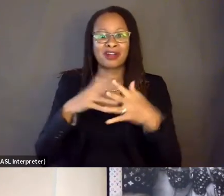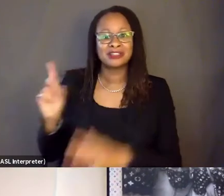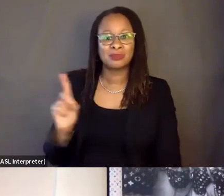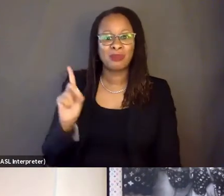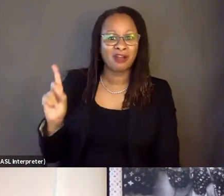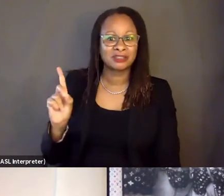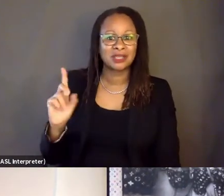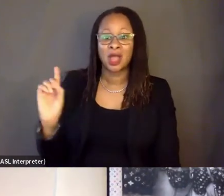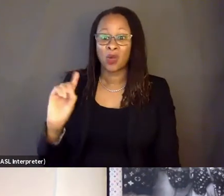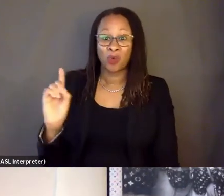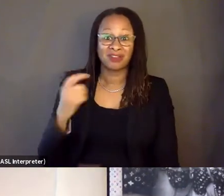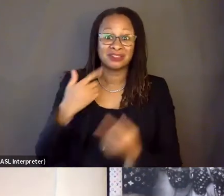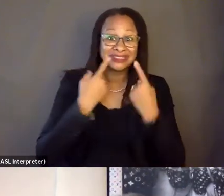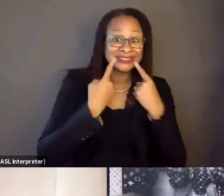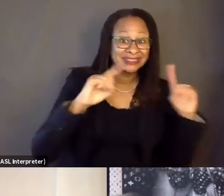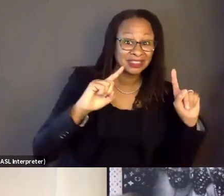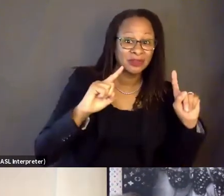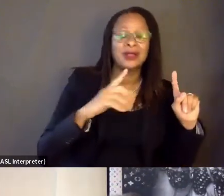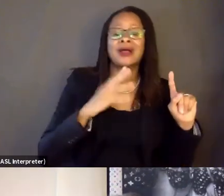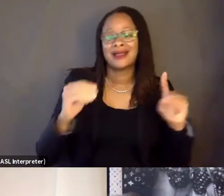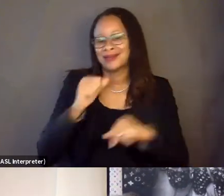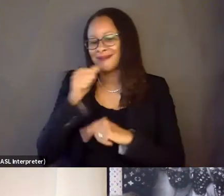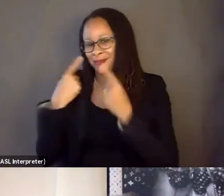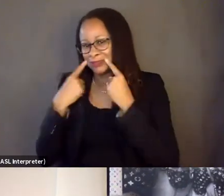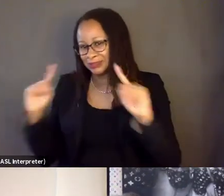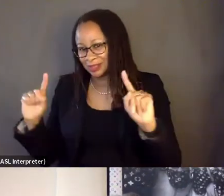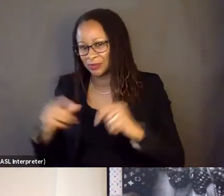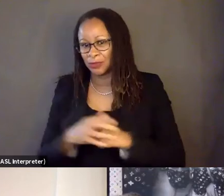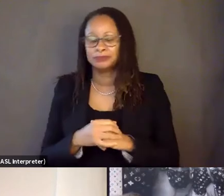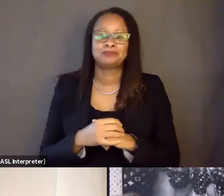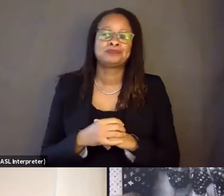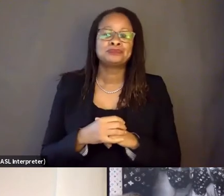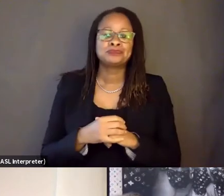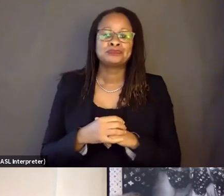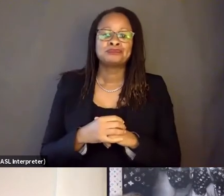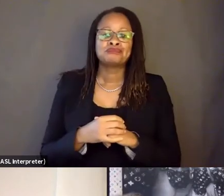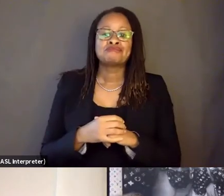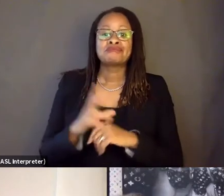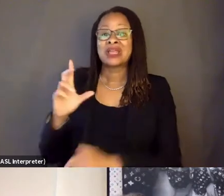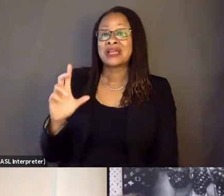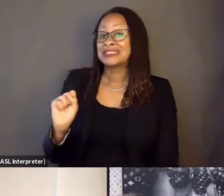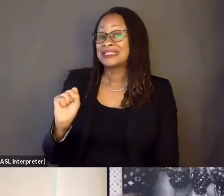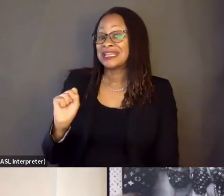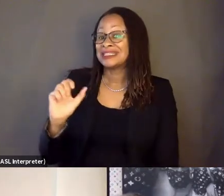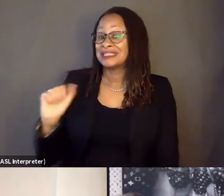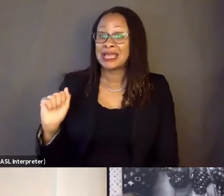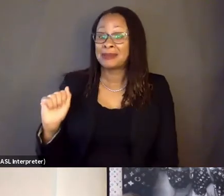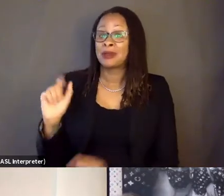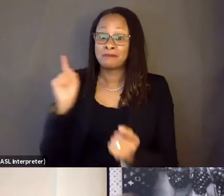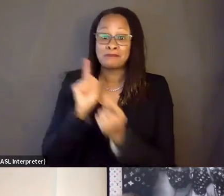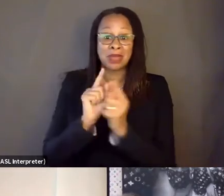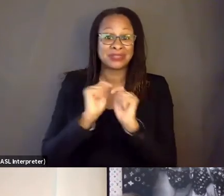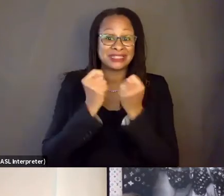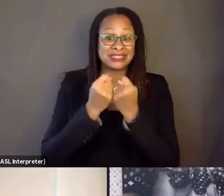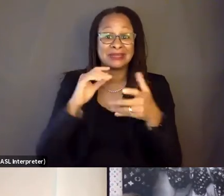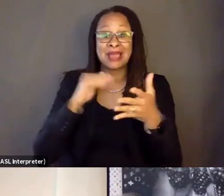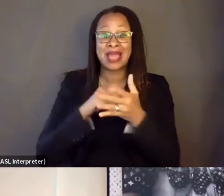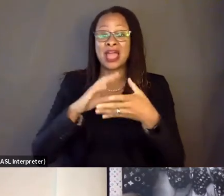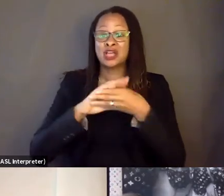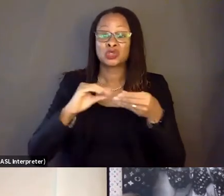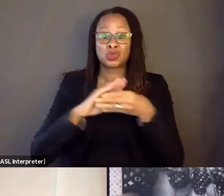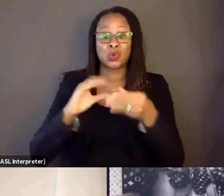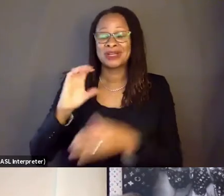where it has worked and not worked. She met with the team at Story Syndicate, my partner in